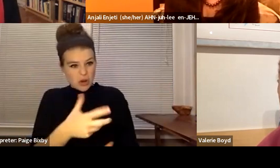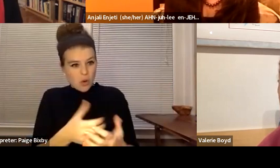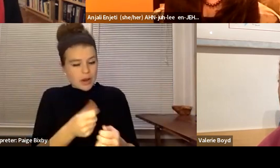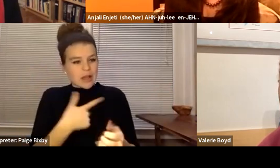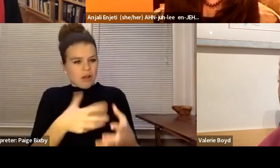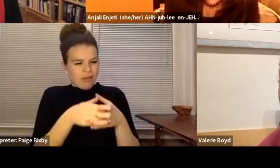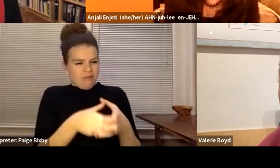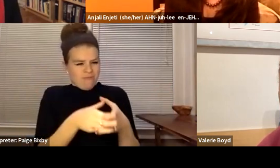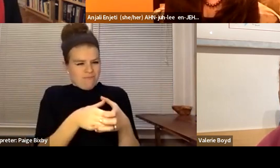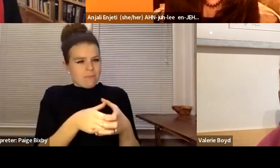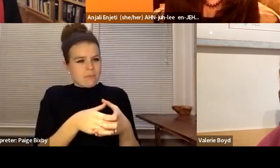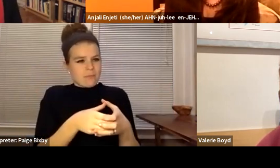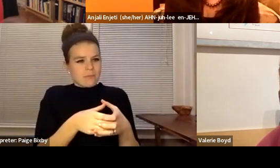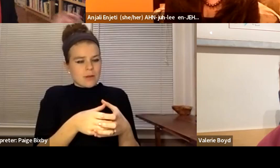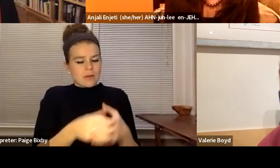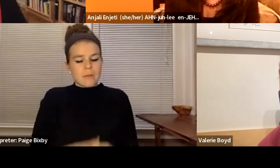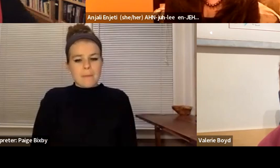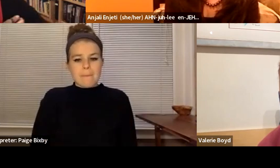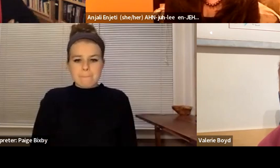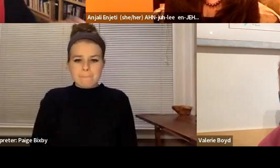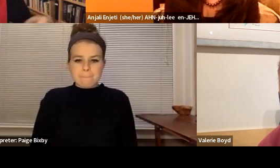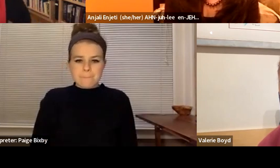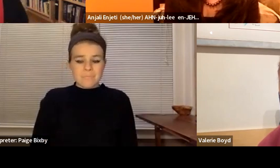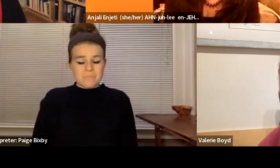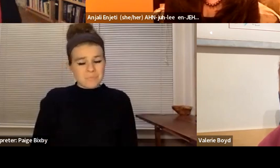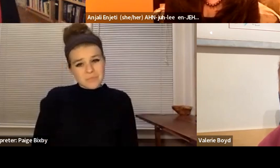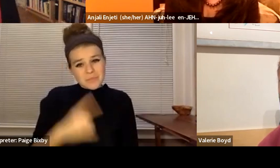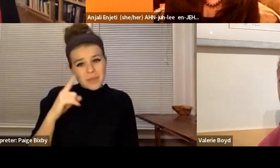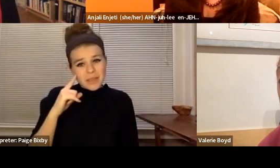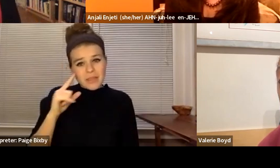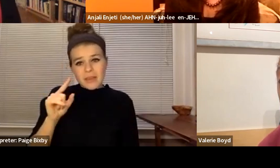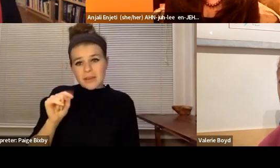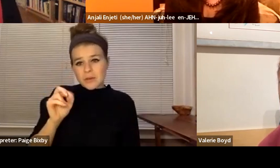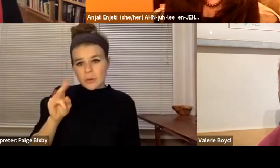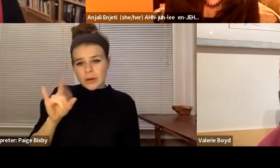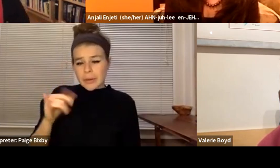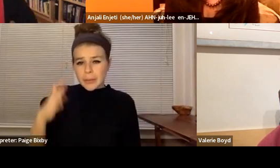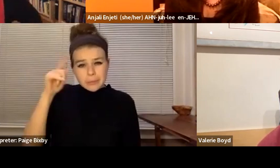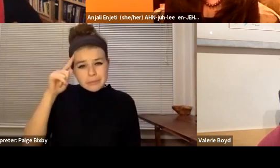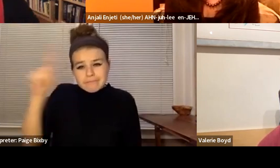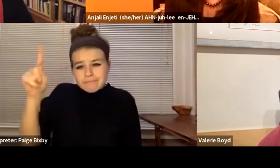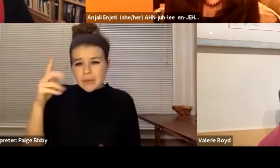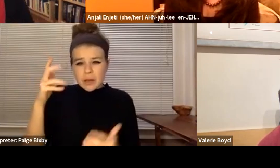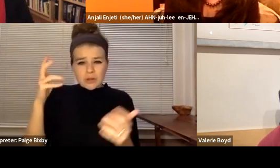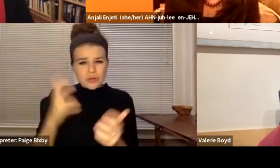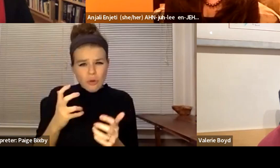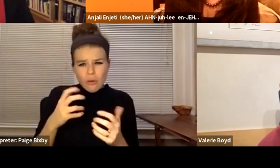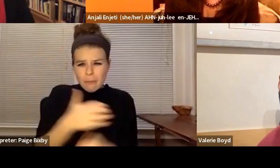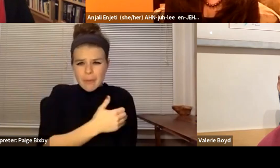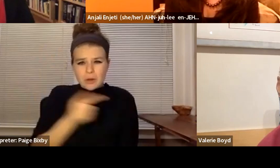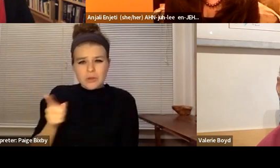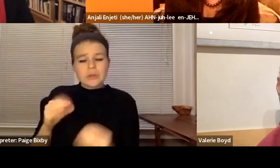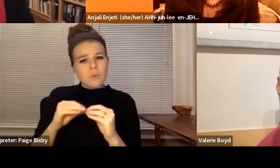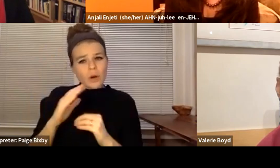hands. I think Toni does have a brilliant dark power, that she is more comfortable